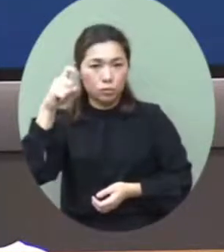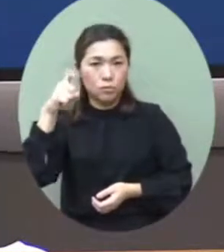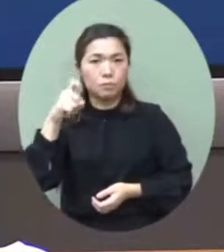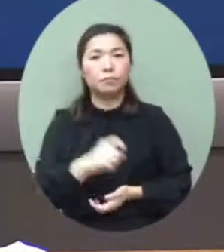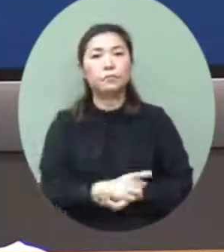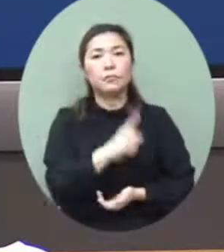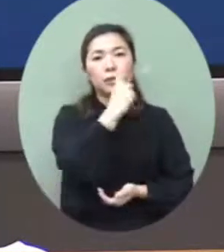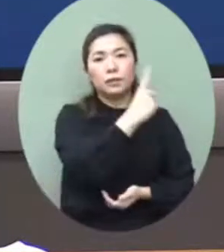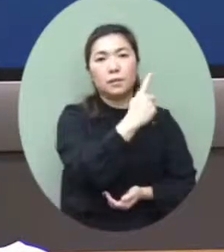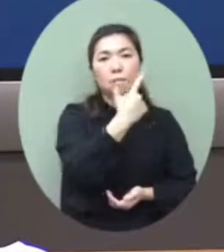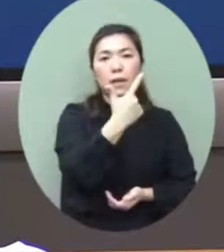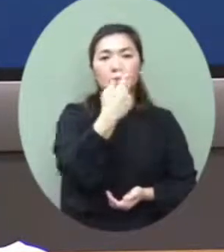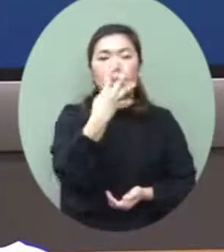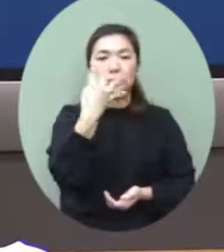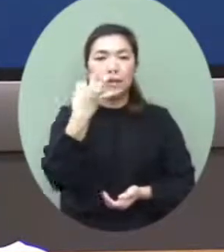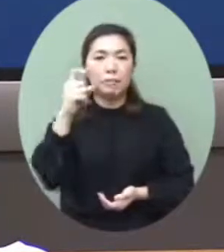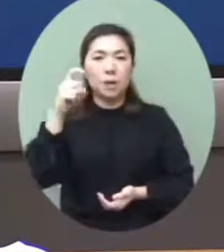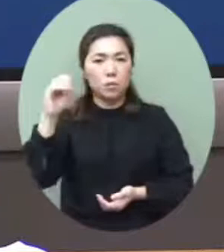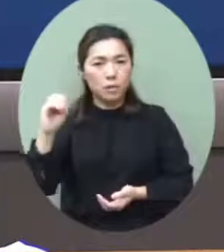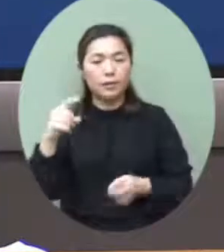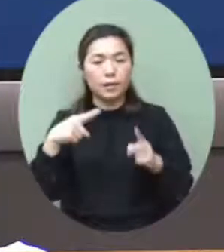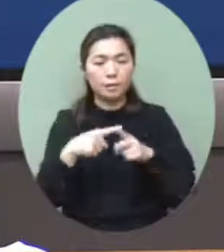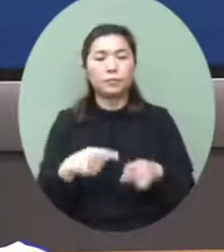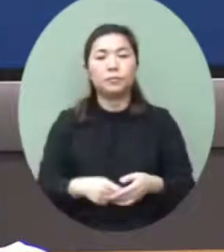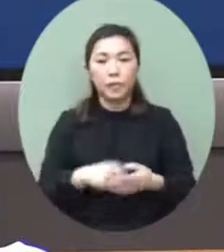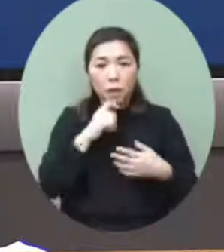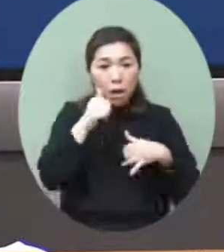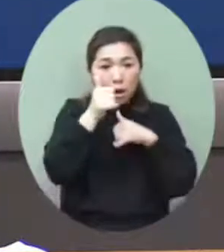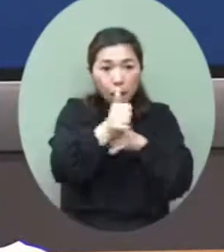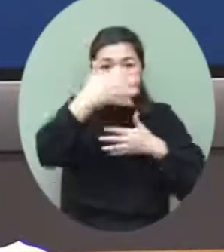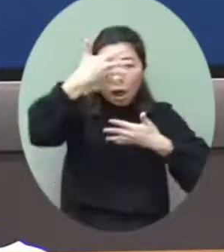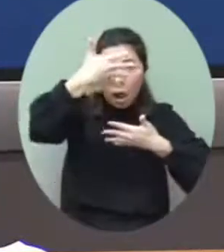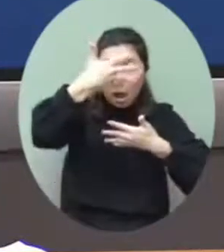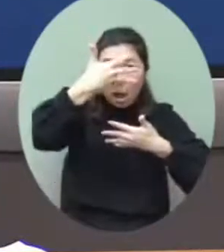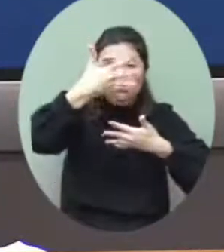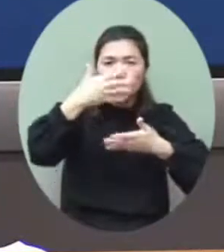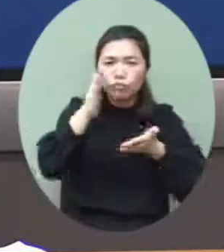positive RAT results, the number was